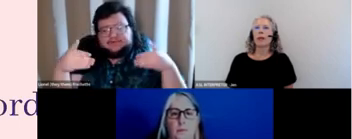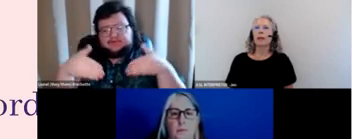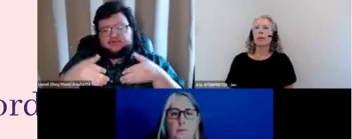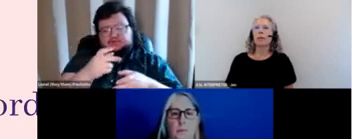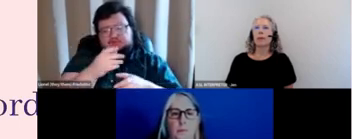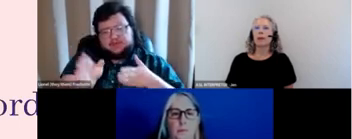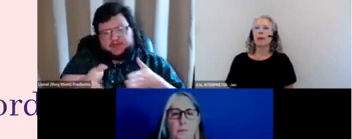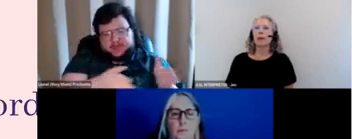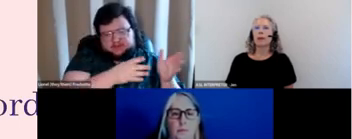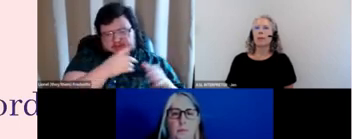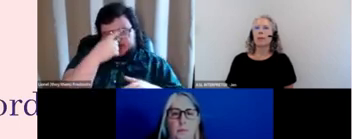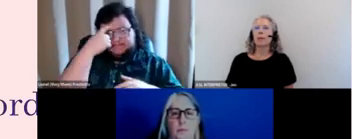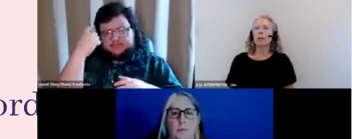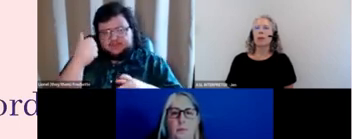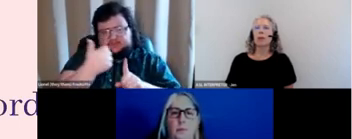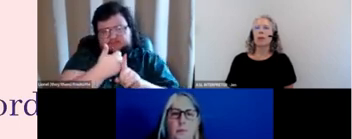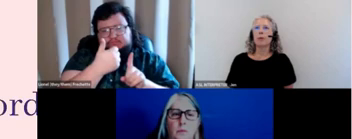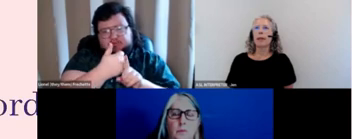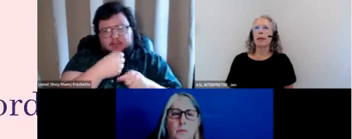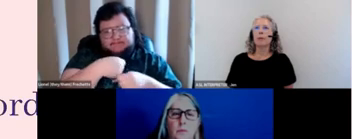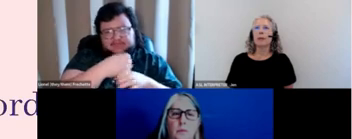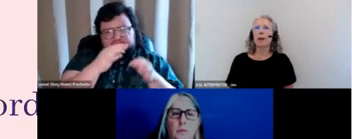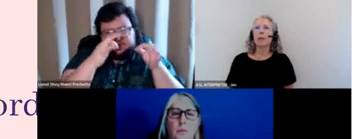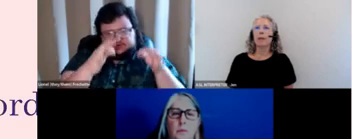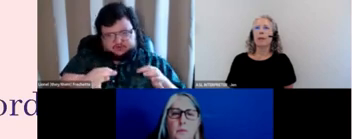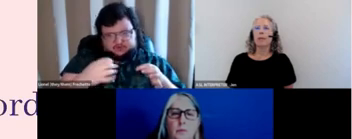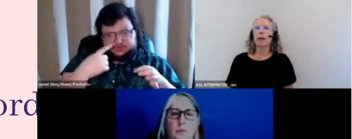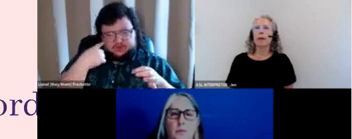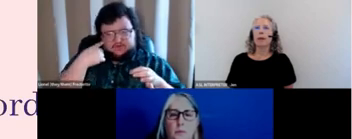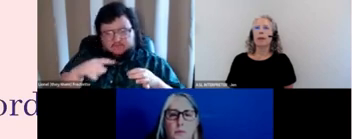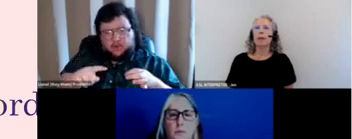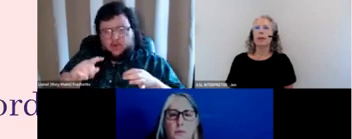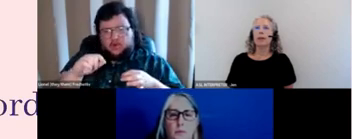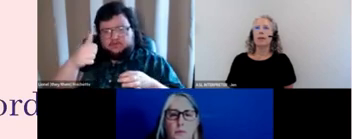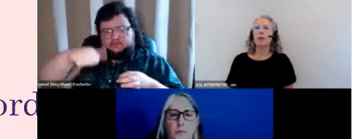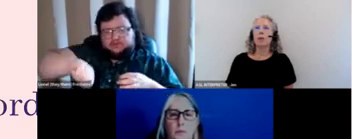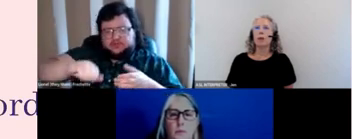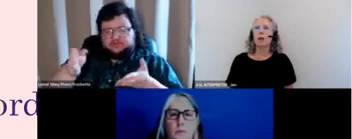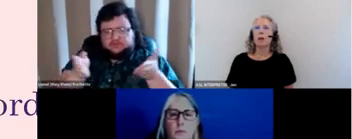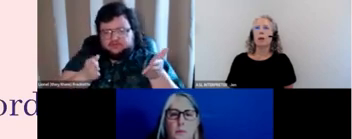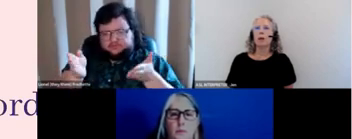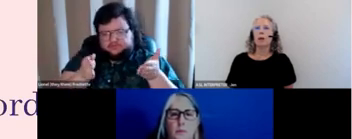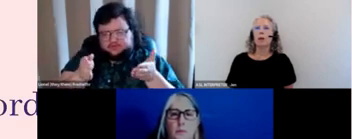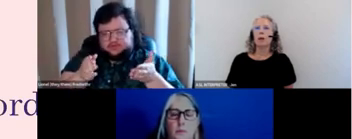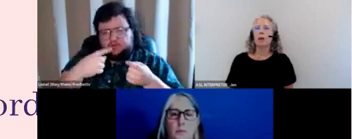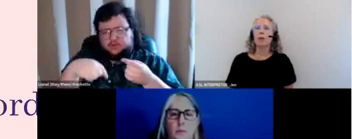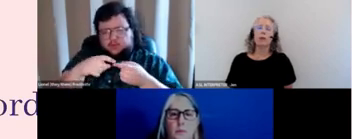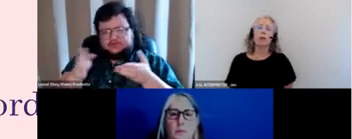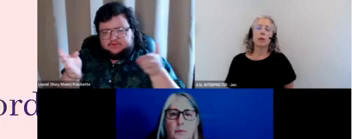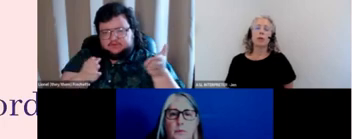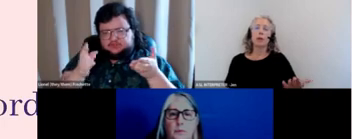So that example is person-centered planning. It's not because it makes the decisions